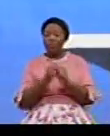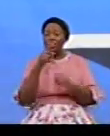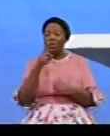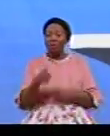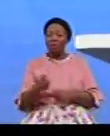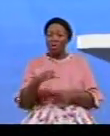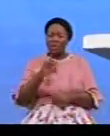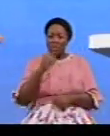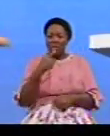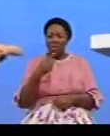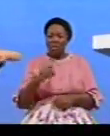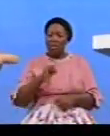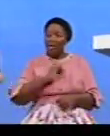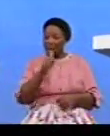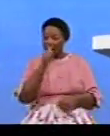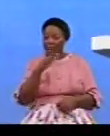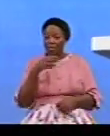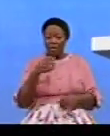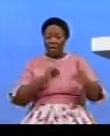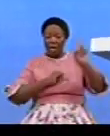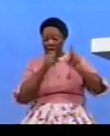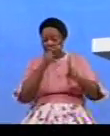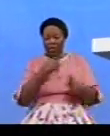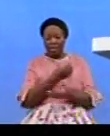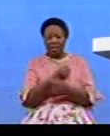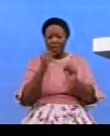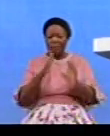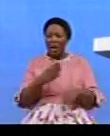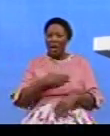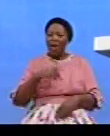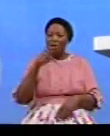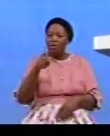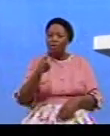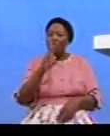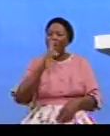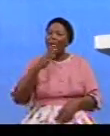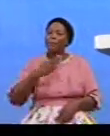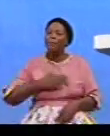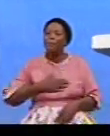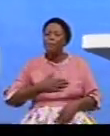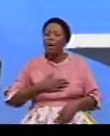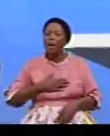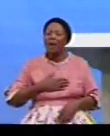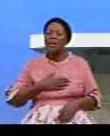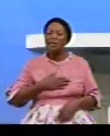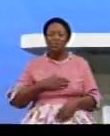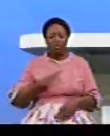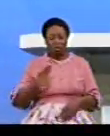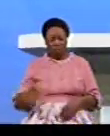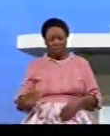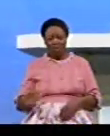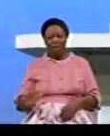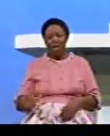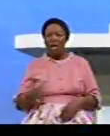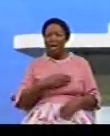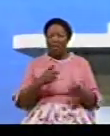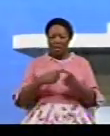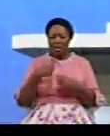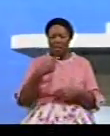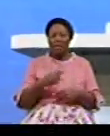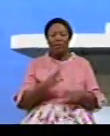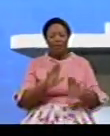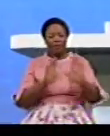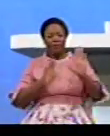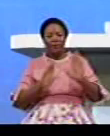your perversion, and with all your prodigality. You come, and whosoever